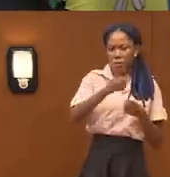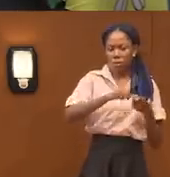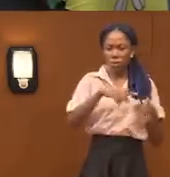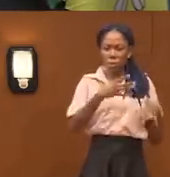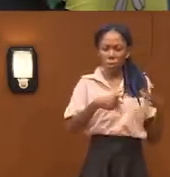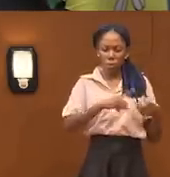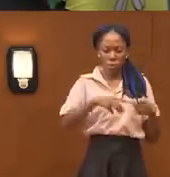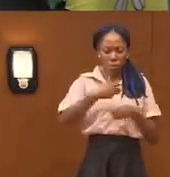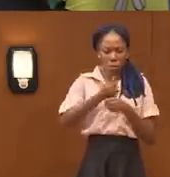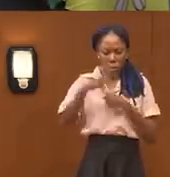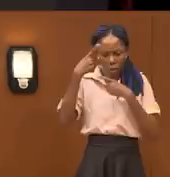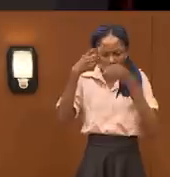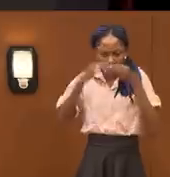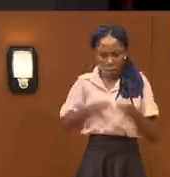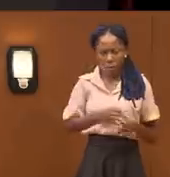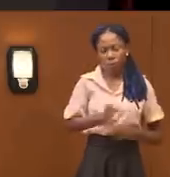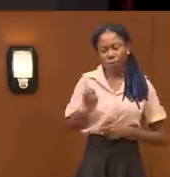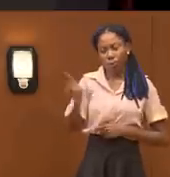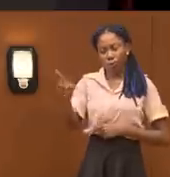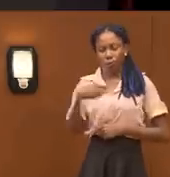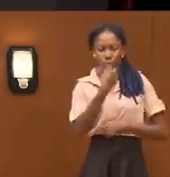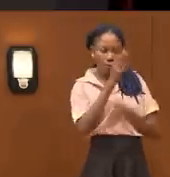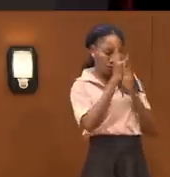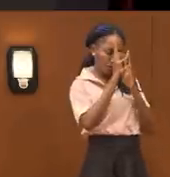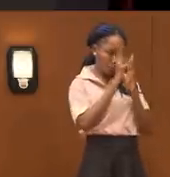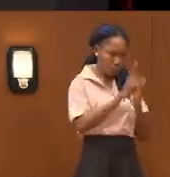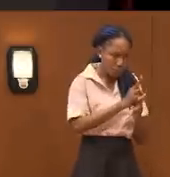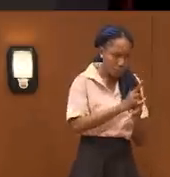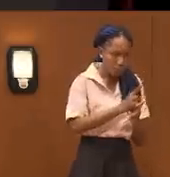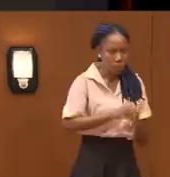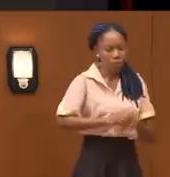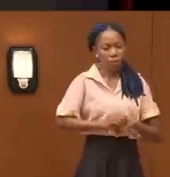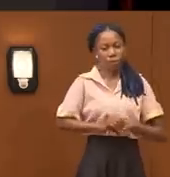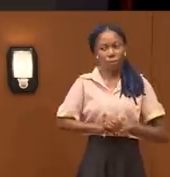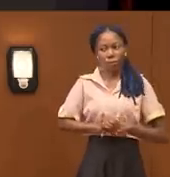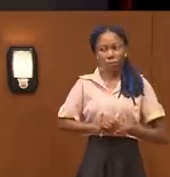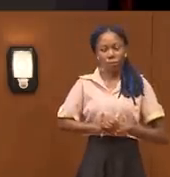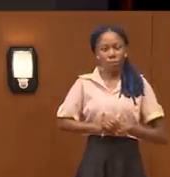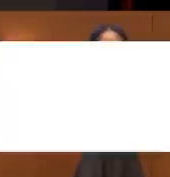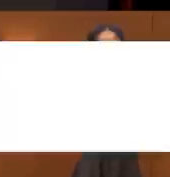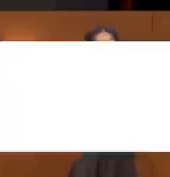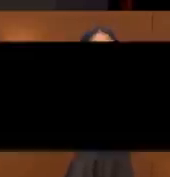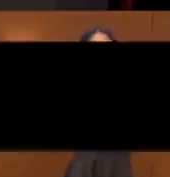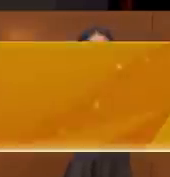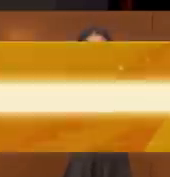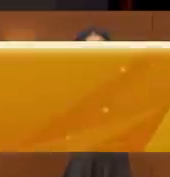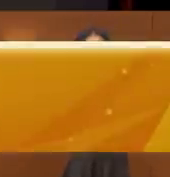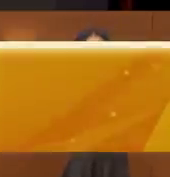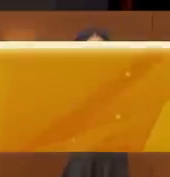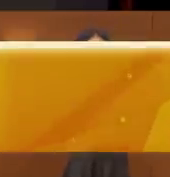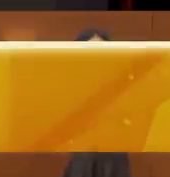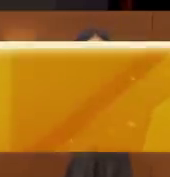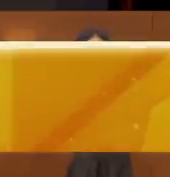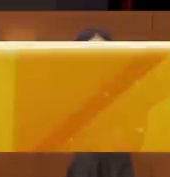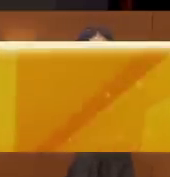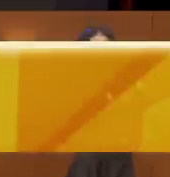what happened, Mr. Yang? Good afternoon, everybody. Madam, I leave this man house. Who is madam? I